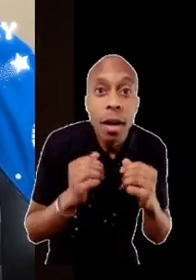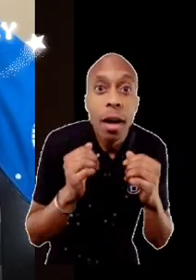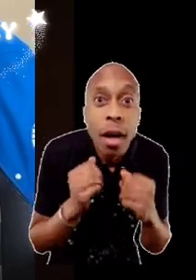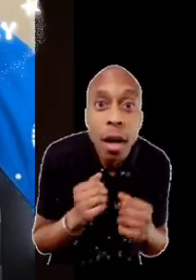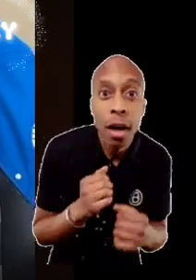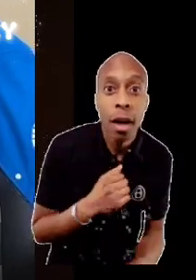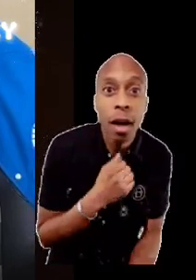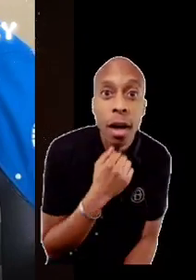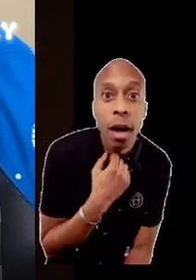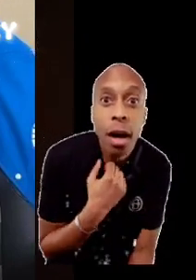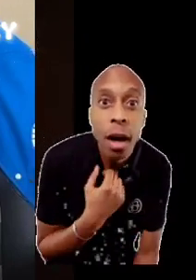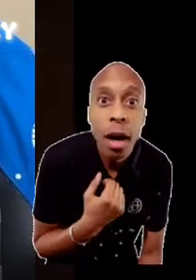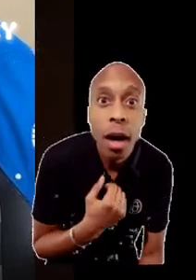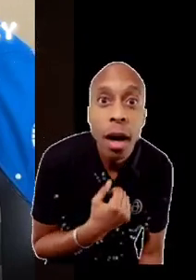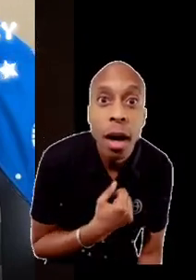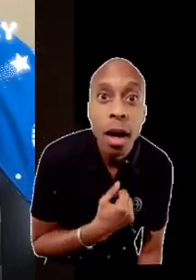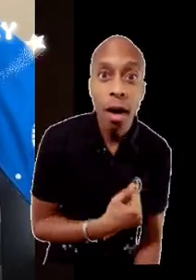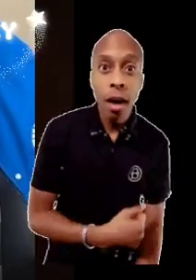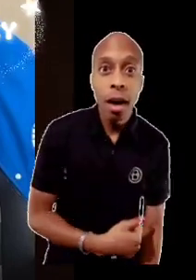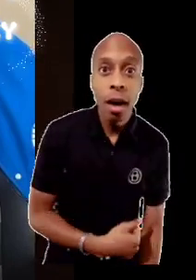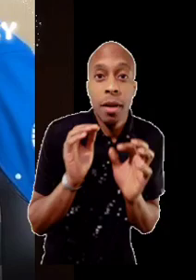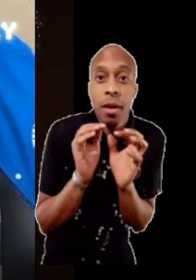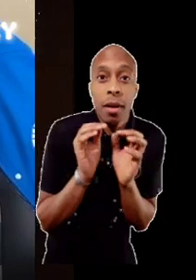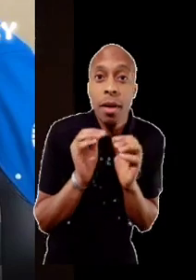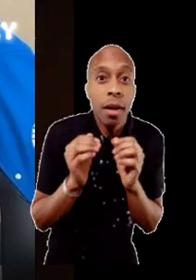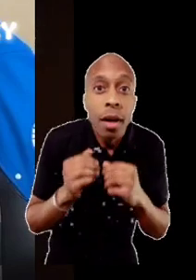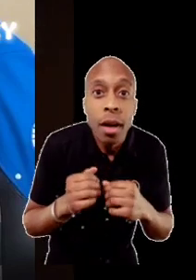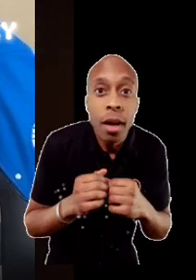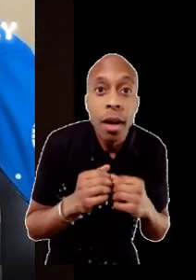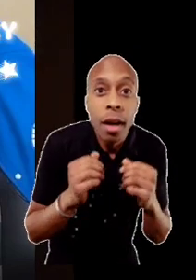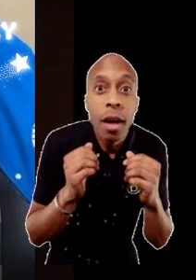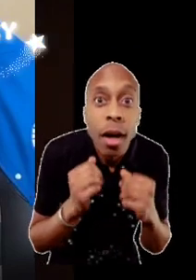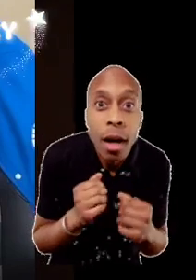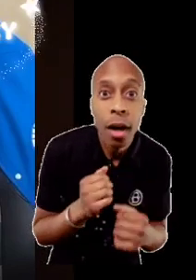I know that I'm a warrior of the Lord.